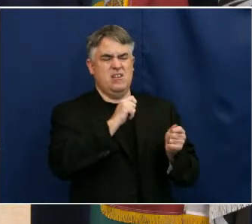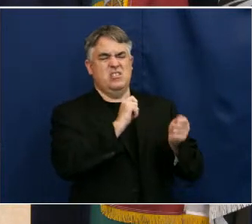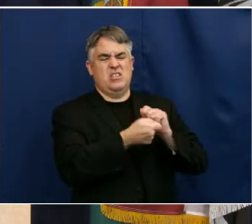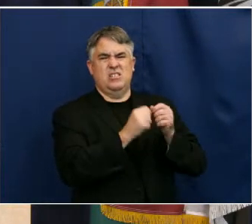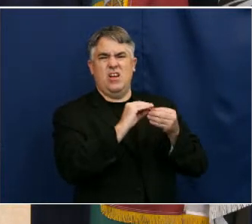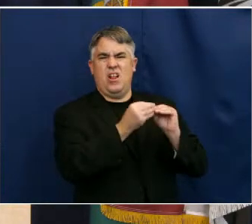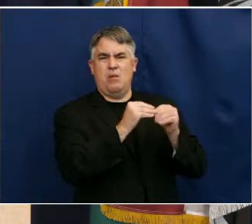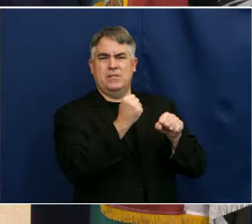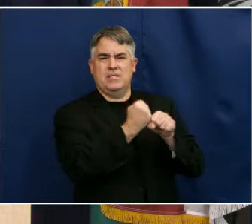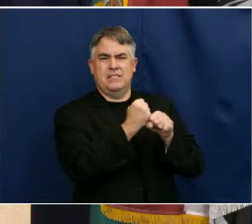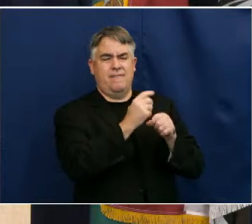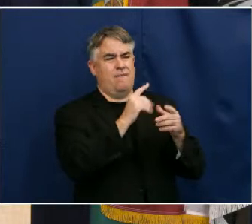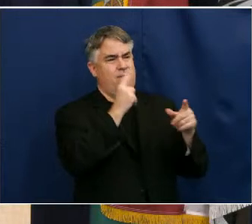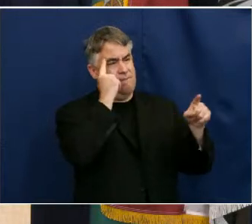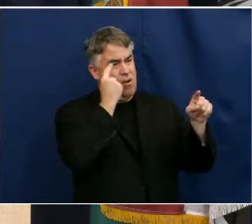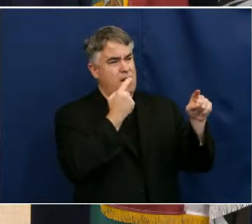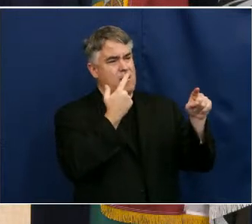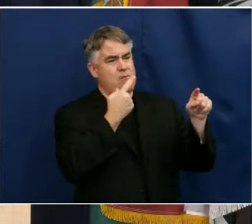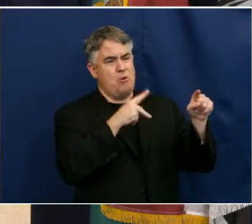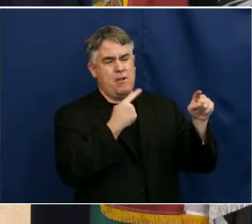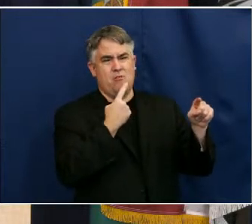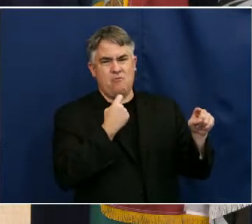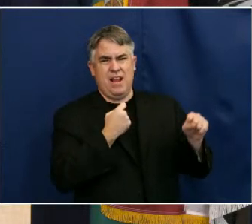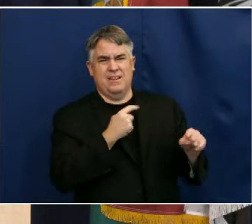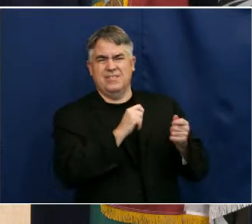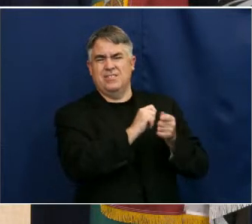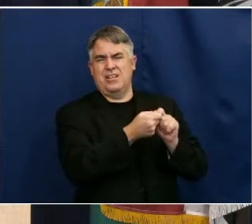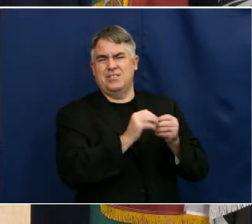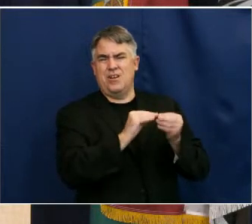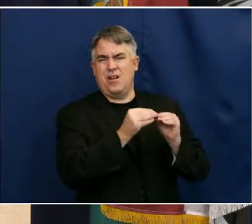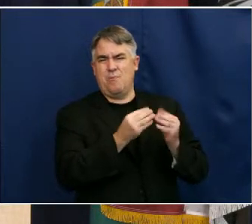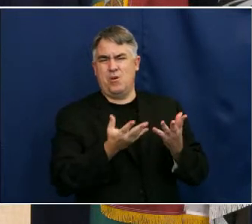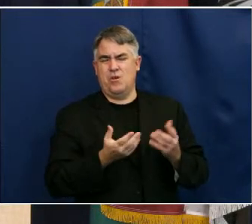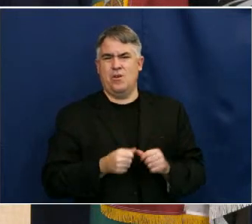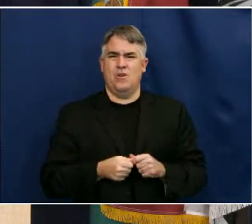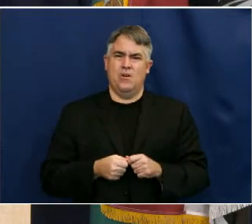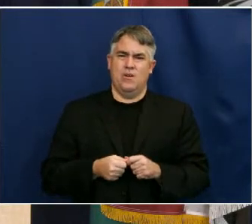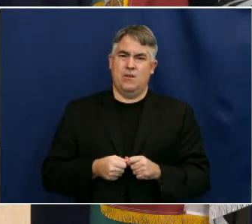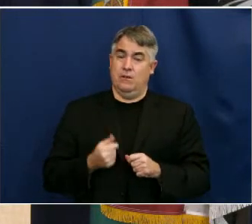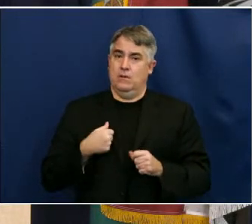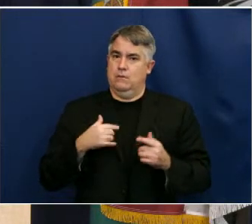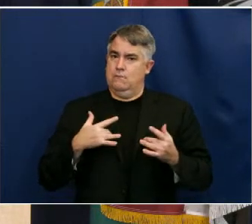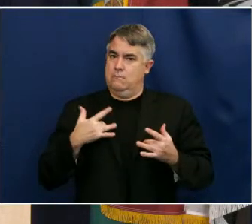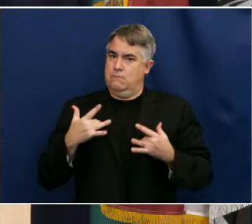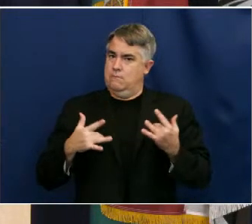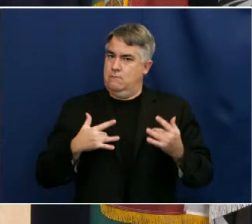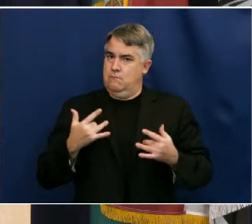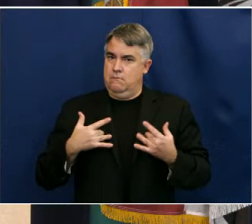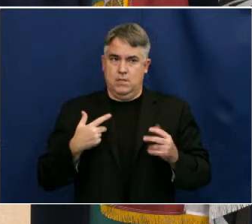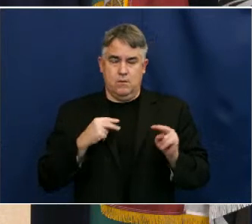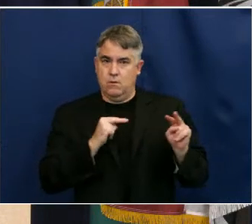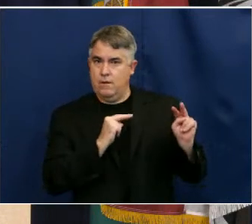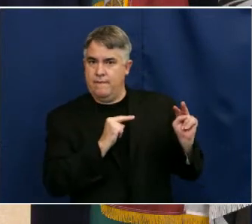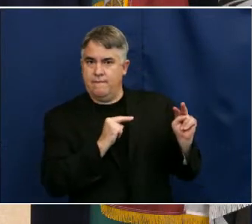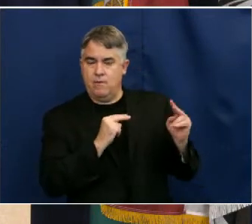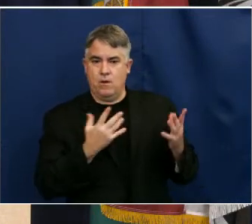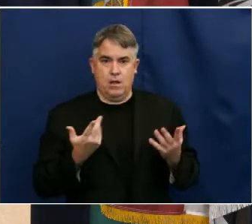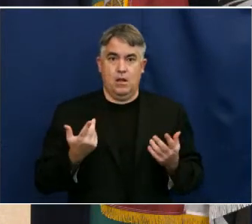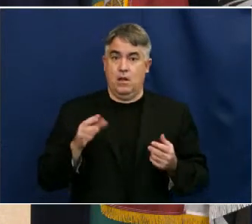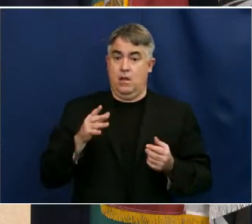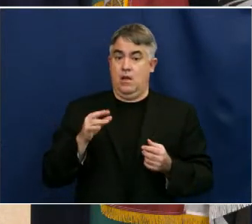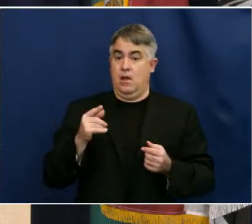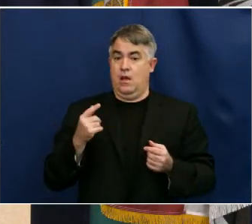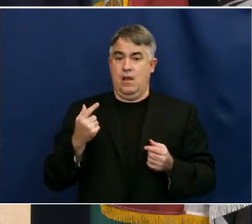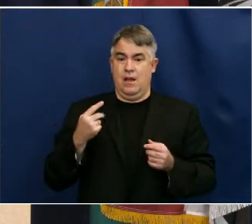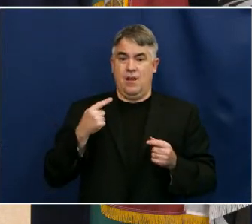an opportunity perhaps to descend, and we know that that will be some welcome news and relief, particularly to those impacted businesses that have